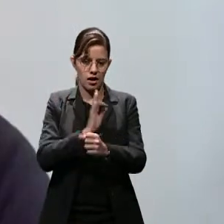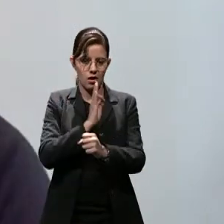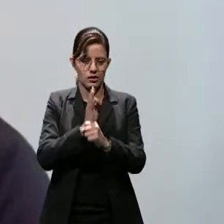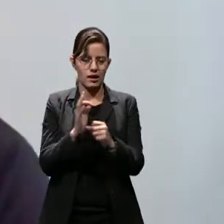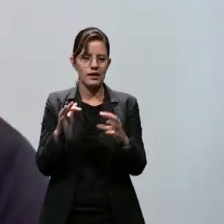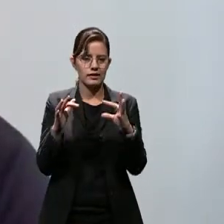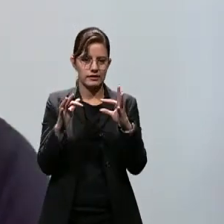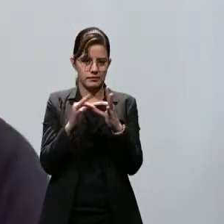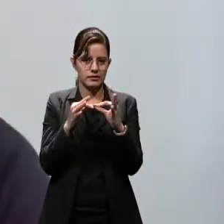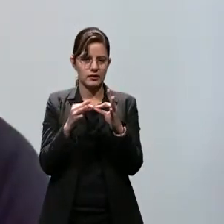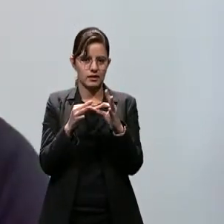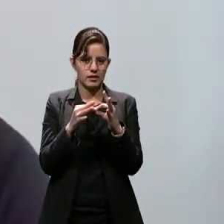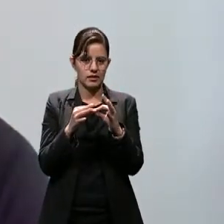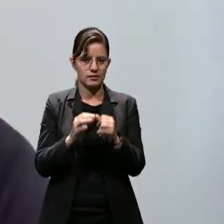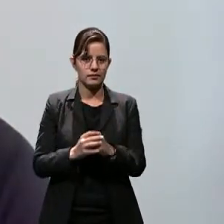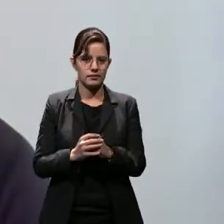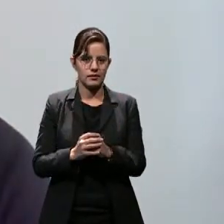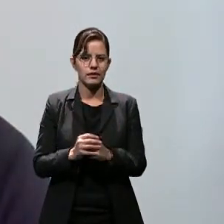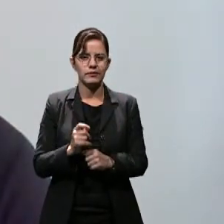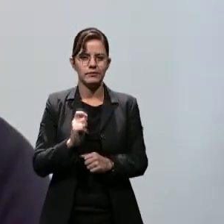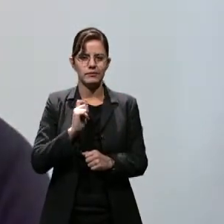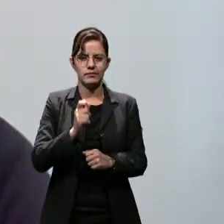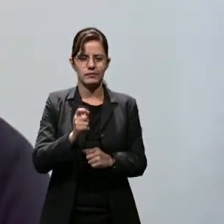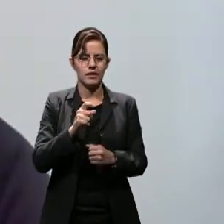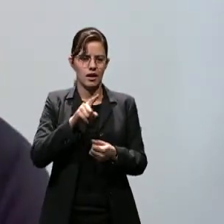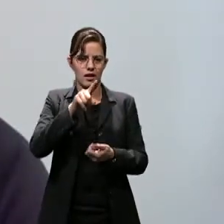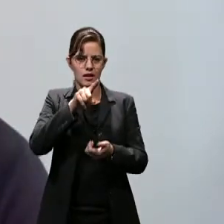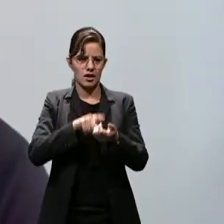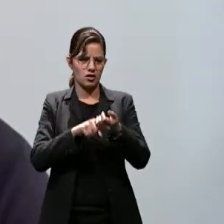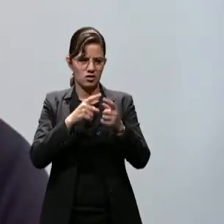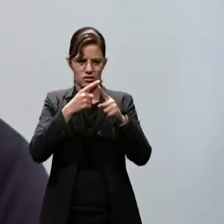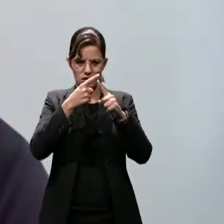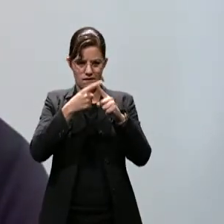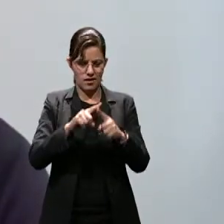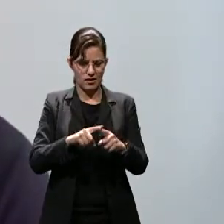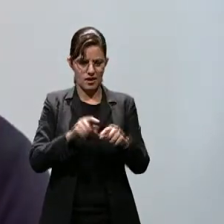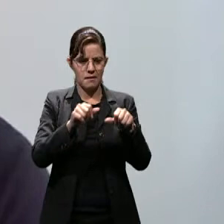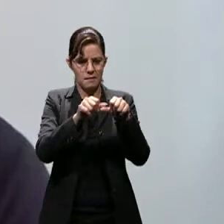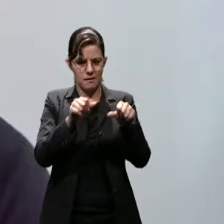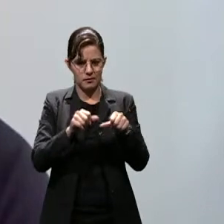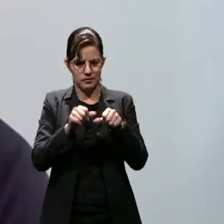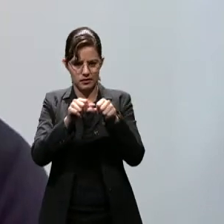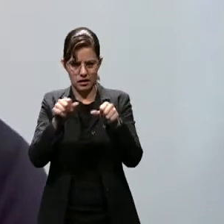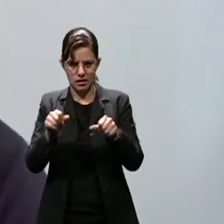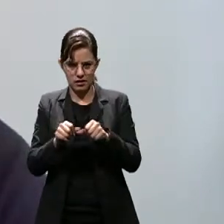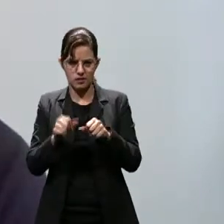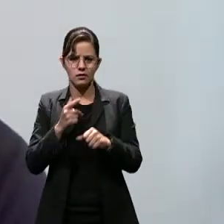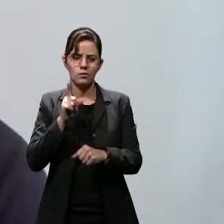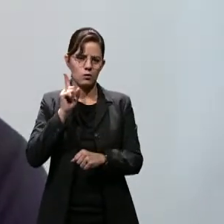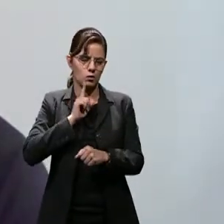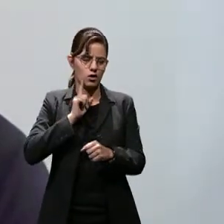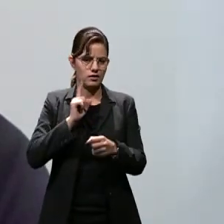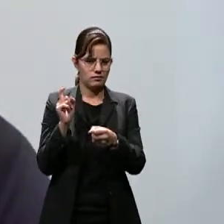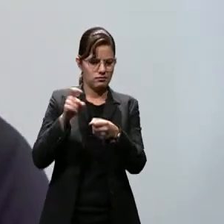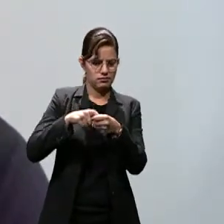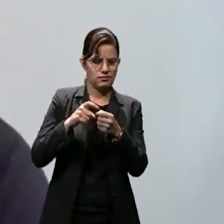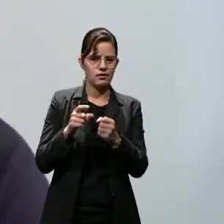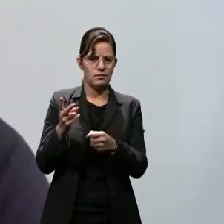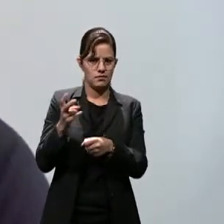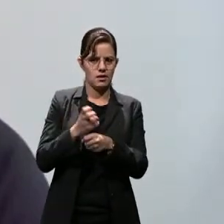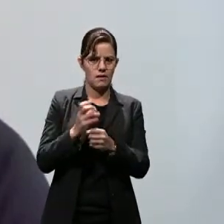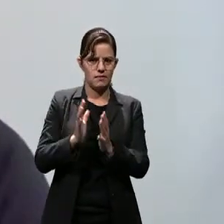basis. And then finally, I would like to talk about intersectionality when we consider full political participation of